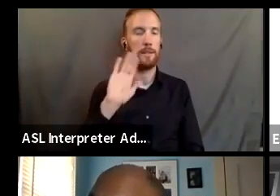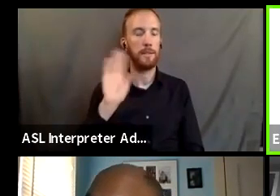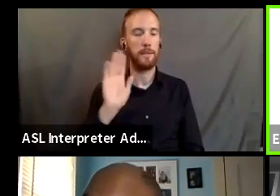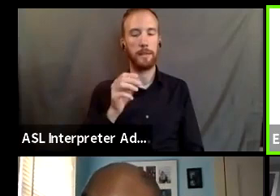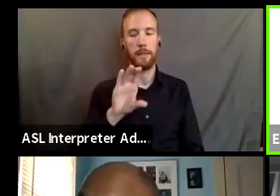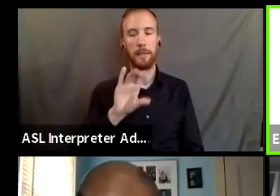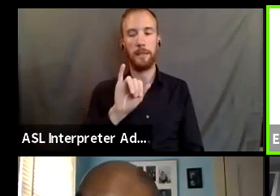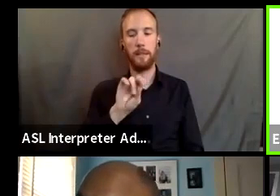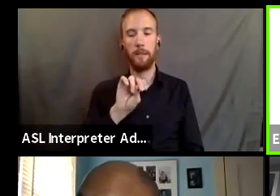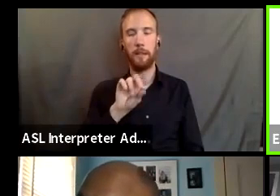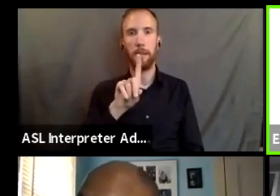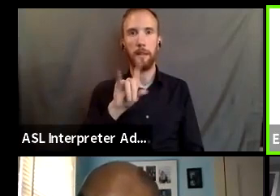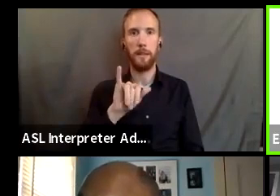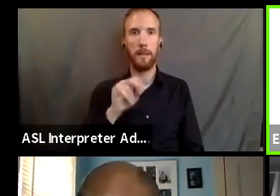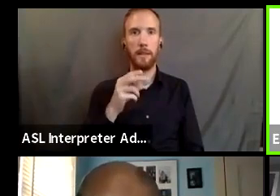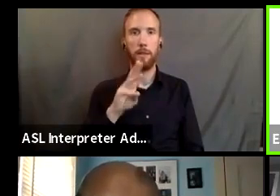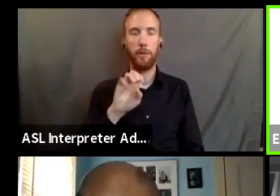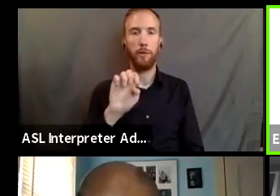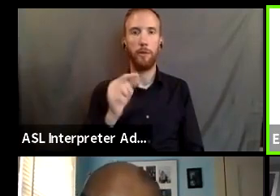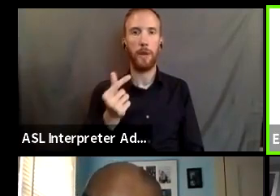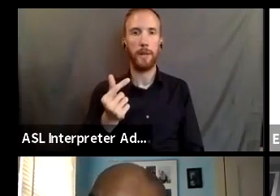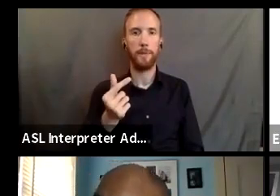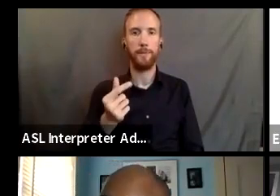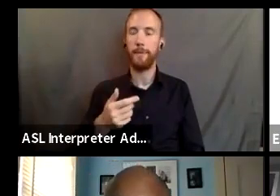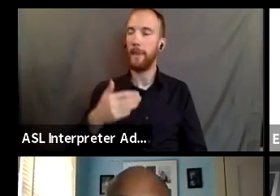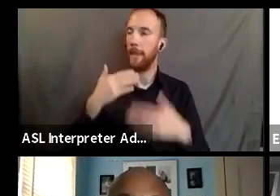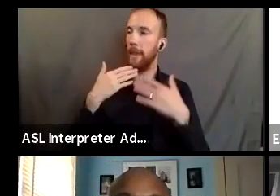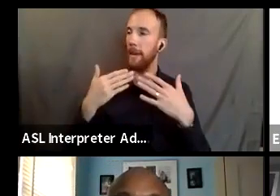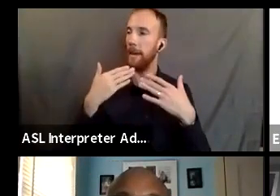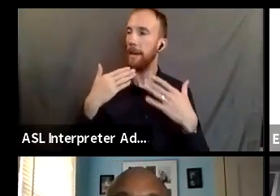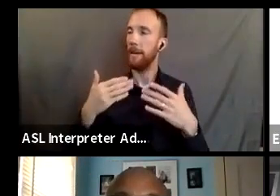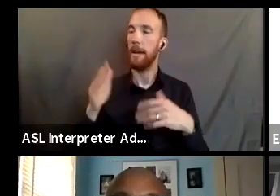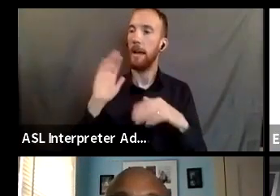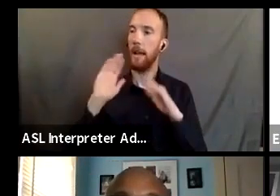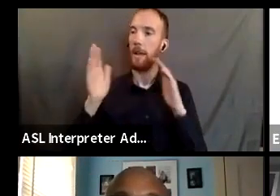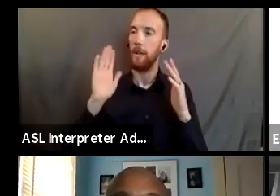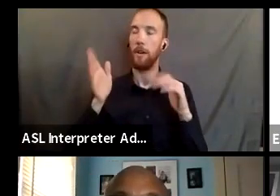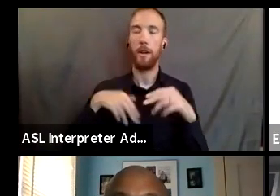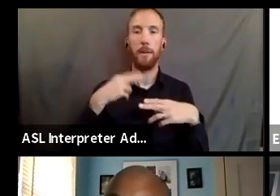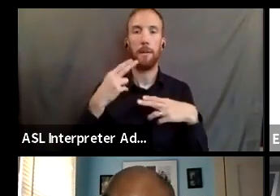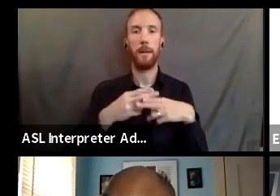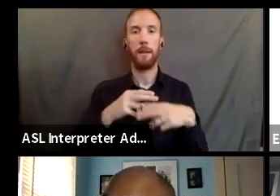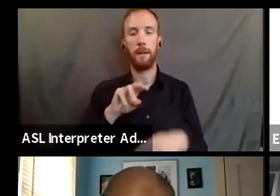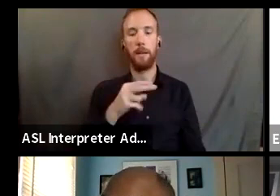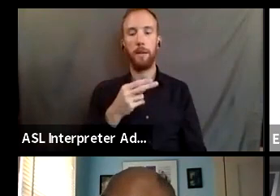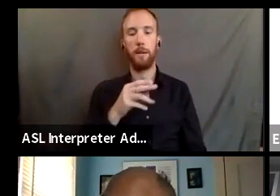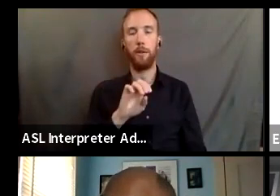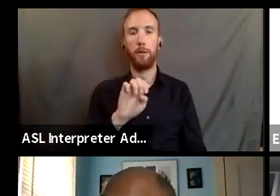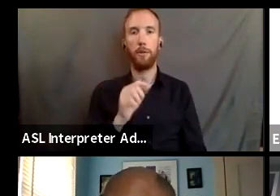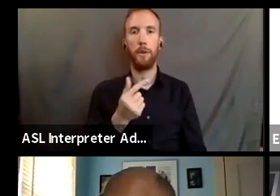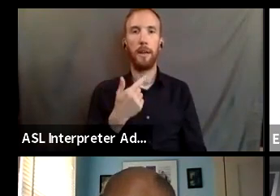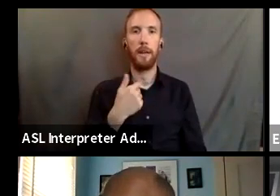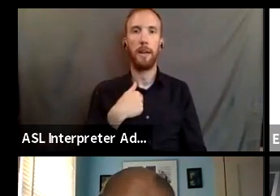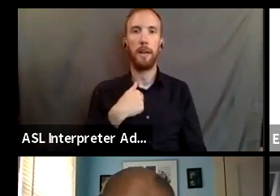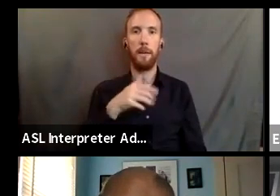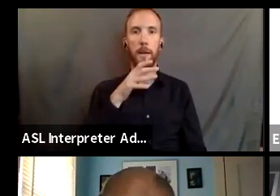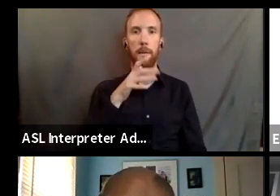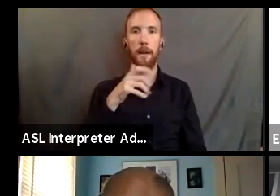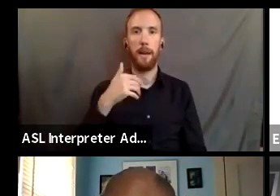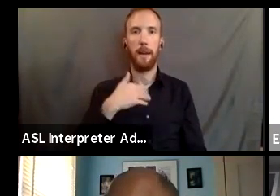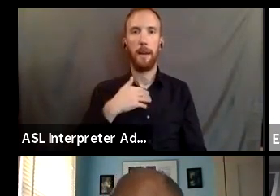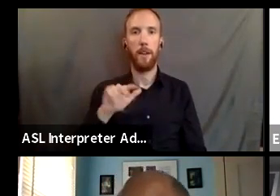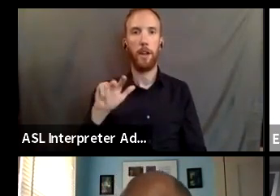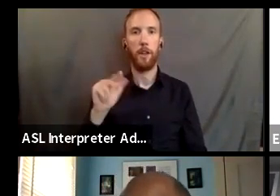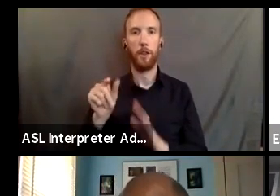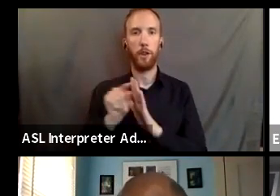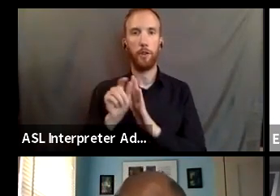cindy wayne please hello my name okay thank you hello my name is cindy huang and i'm a mom of a rising first and third grader at fogginess